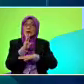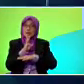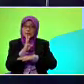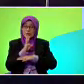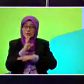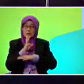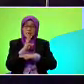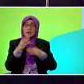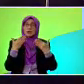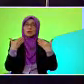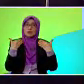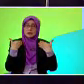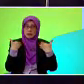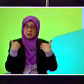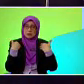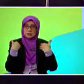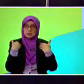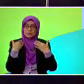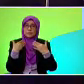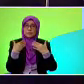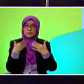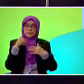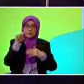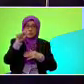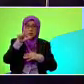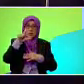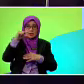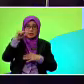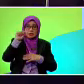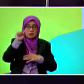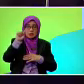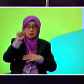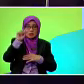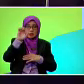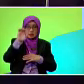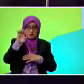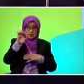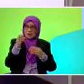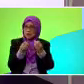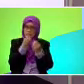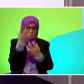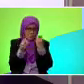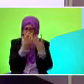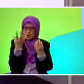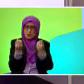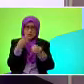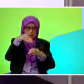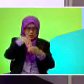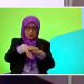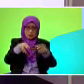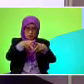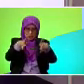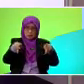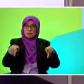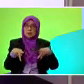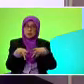there are certain times in a year that we'll have alga bloom in ponds or lakes. So during this algal bloom, that means there will be a